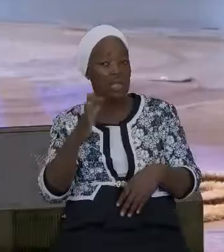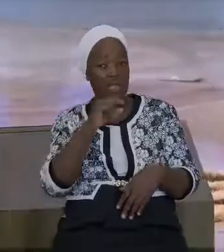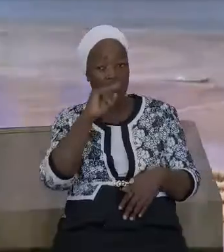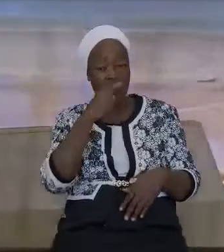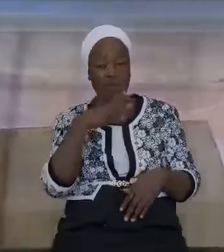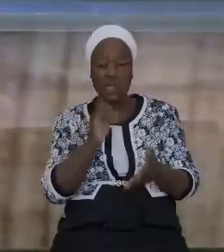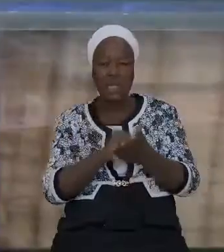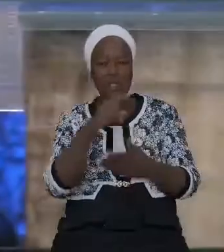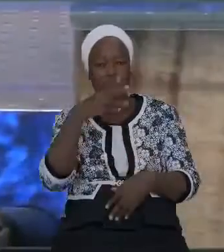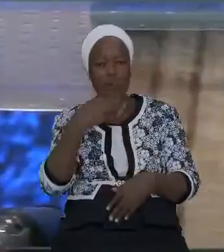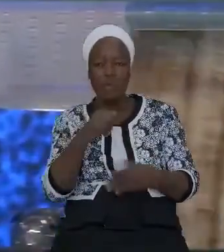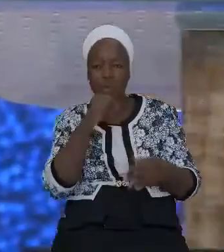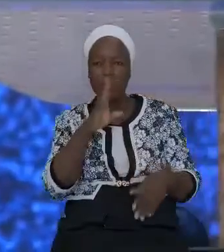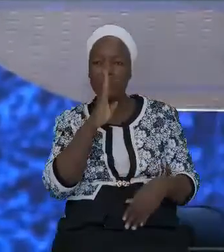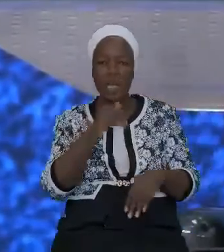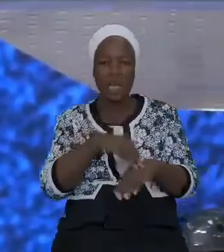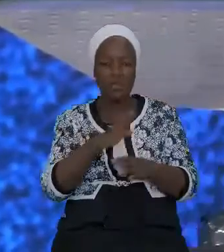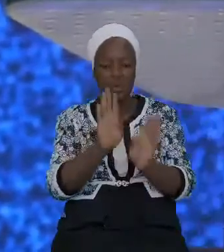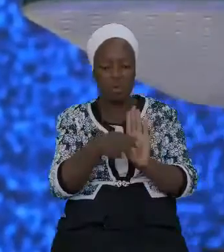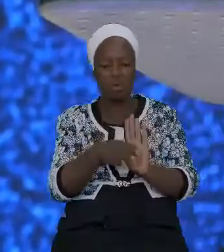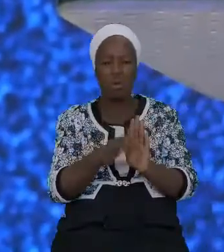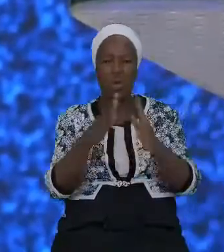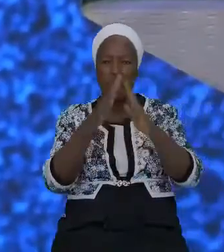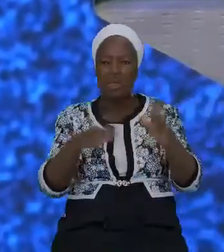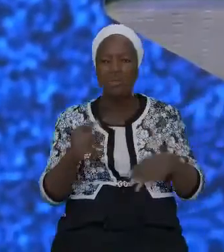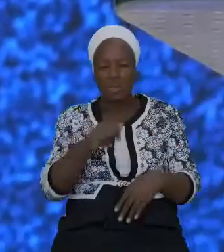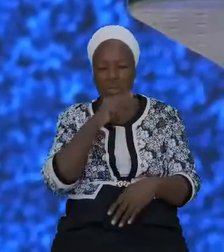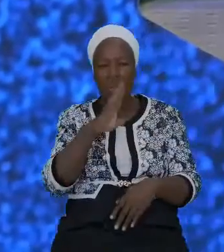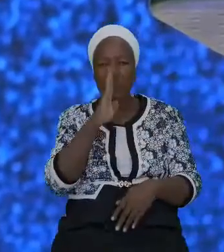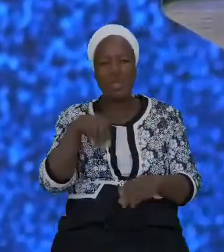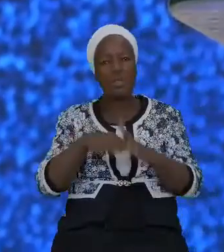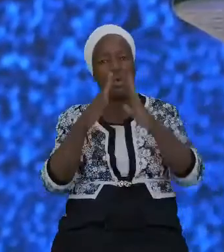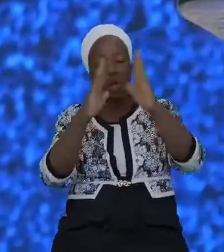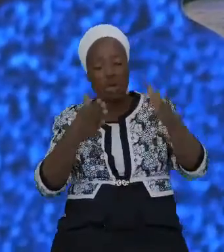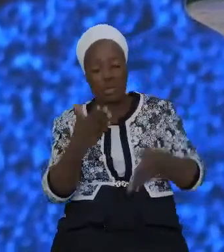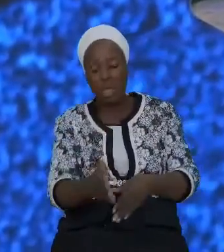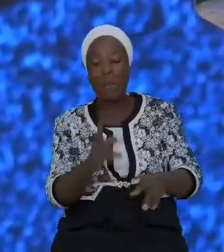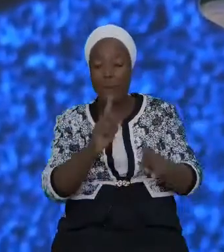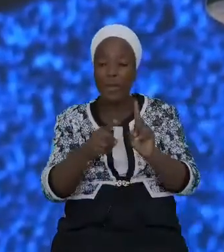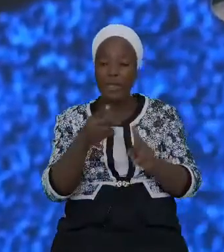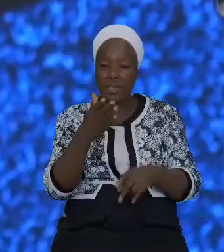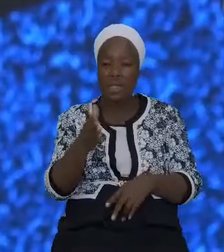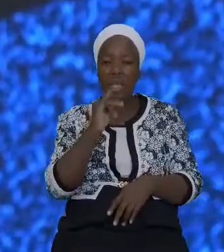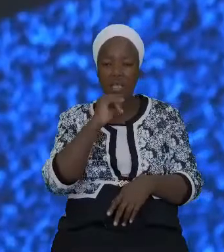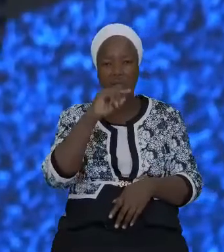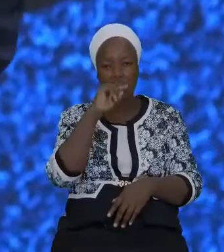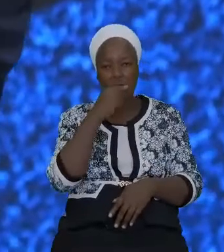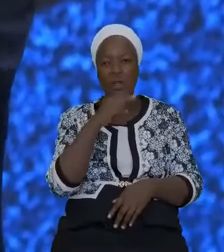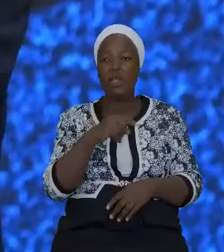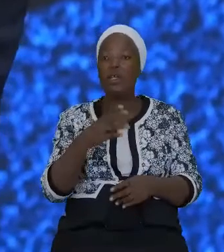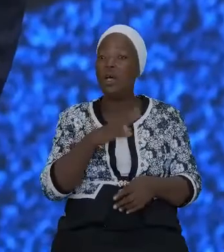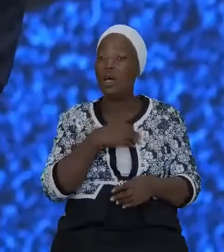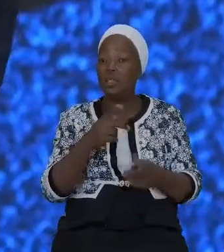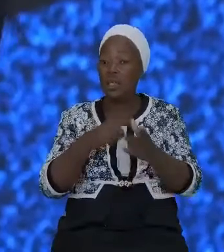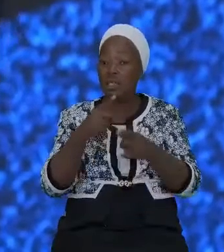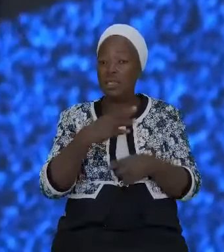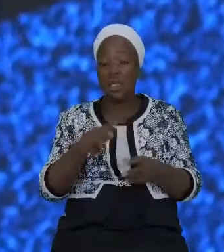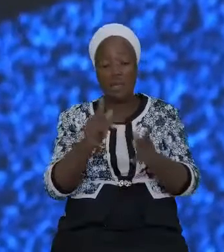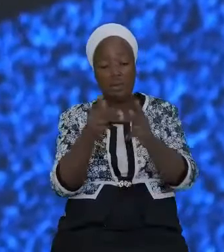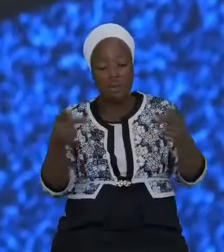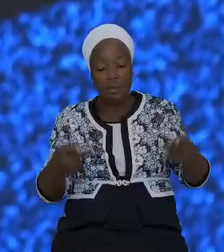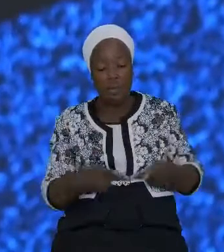doorstep. The corn may not be in your house there. But there is corn. There is a place